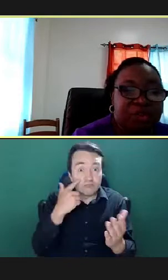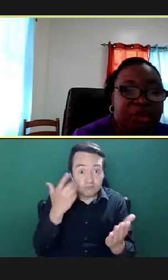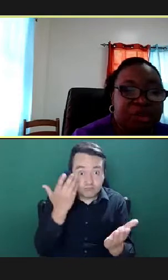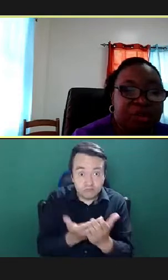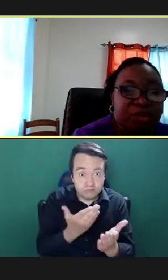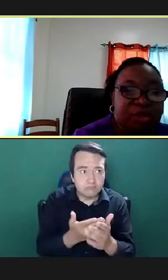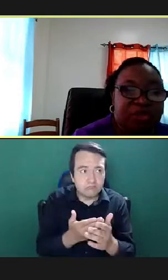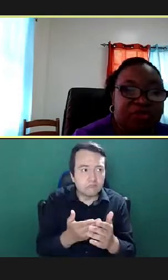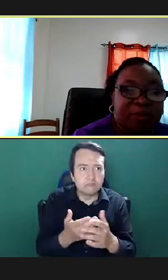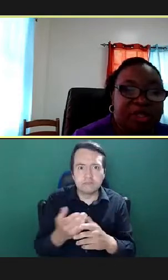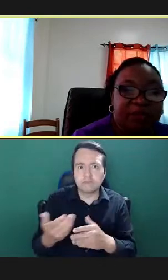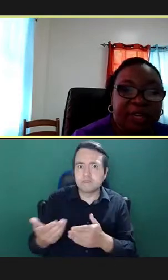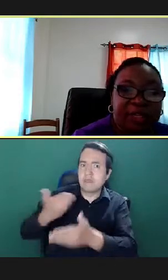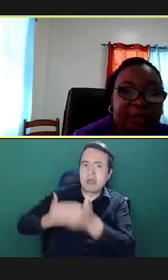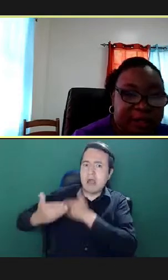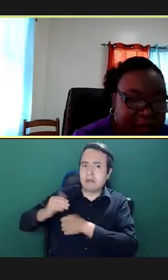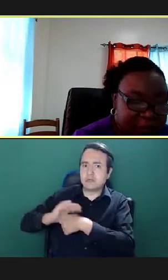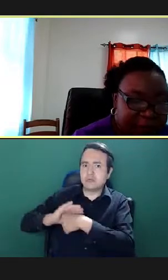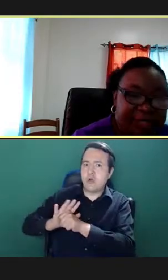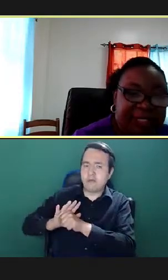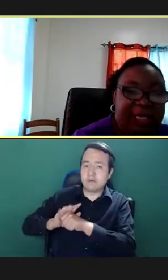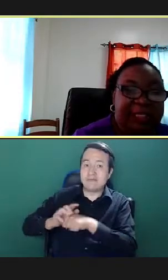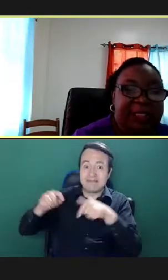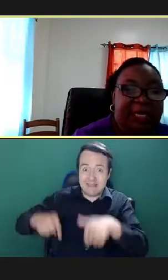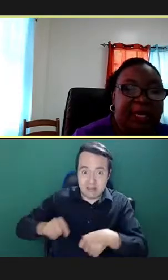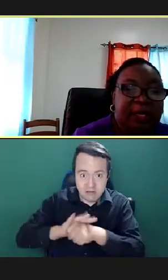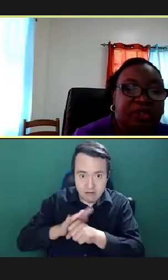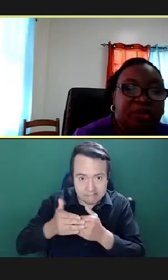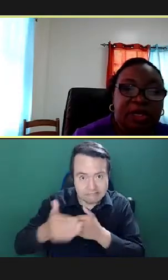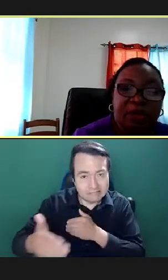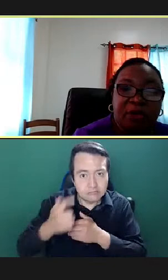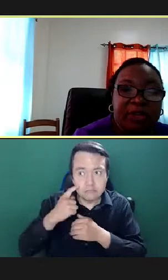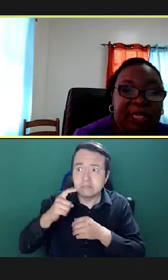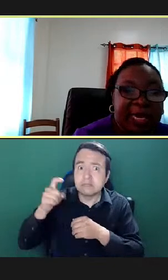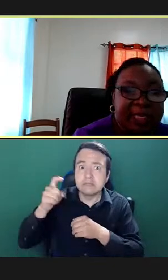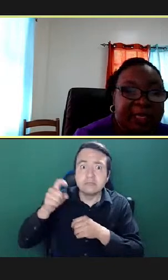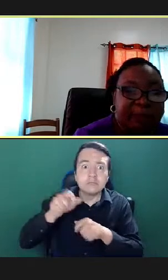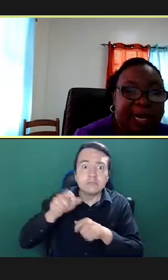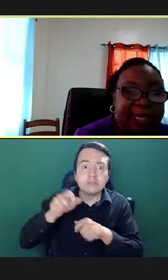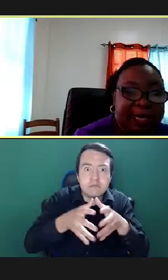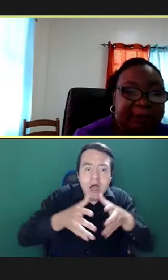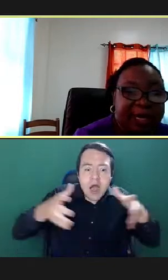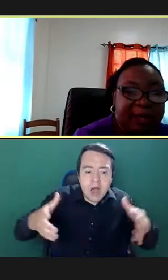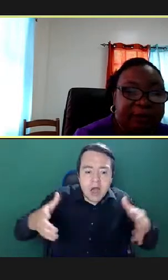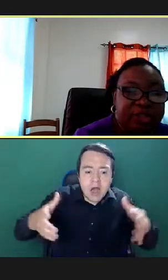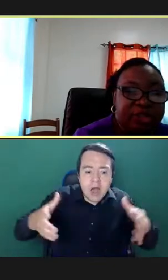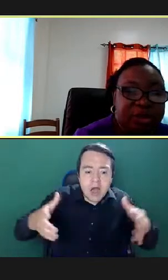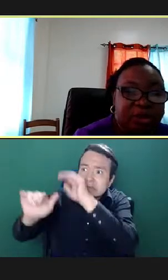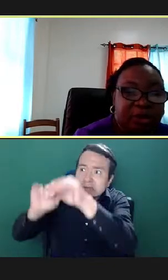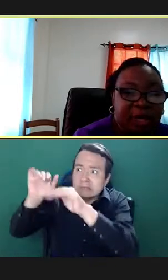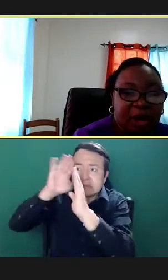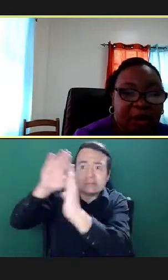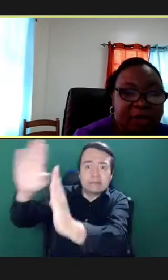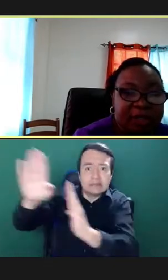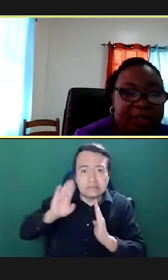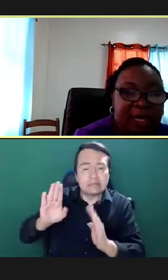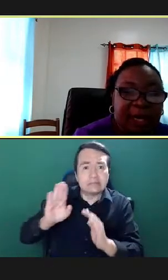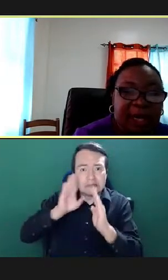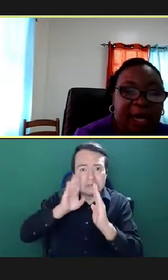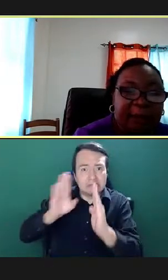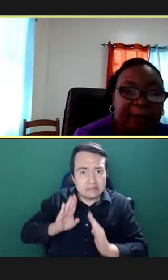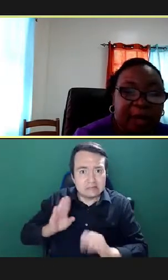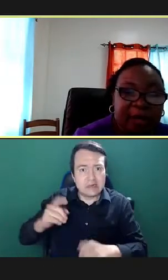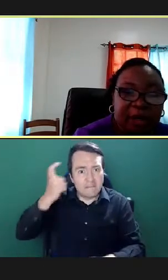mainly due to disruption of health services due to the COVID-19 pandemic, reduced working